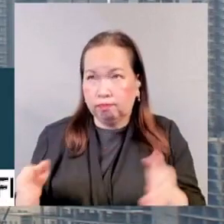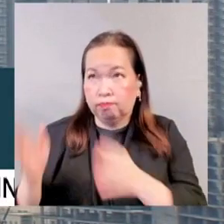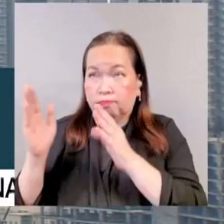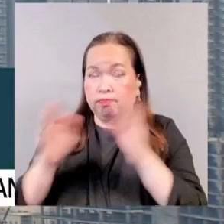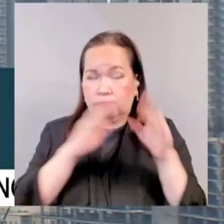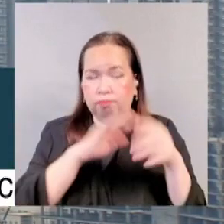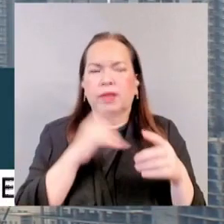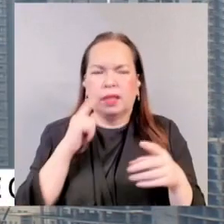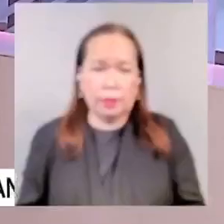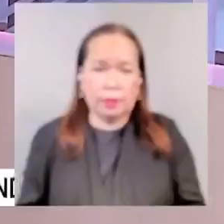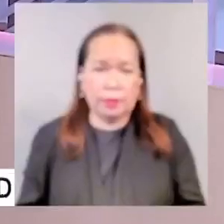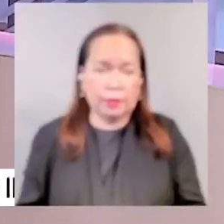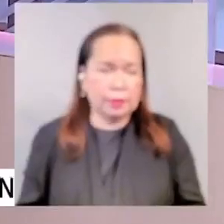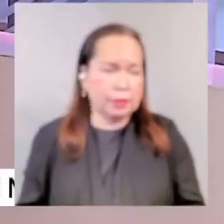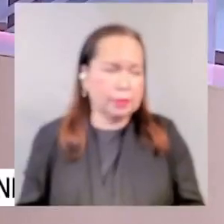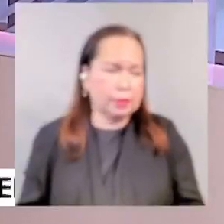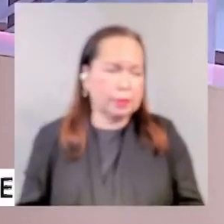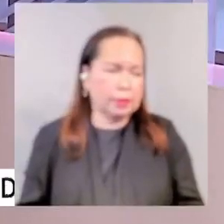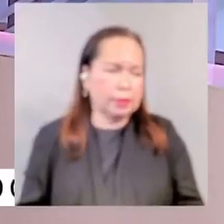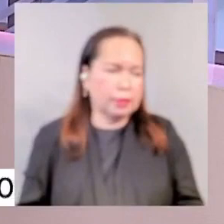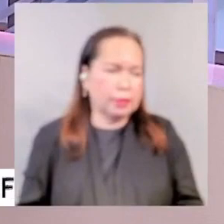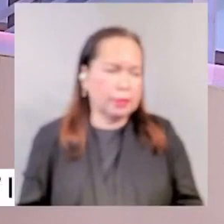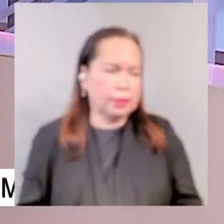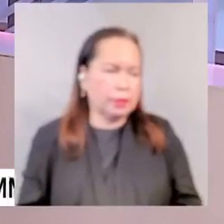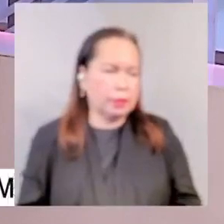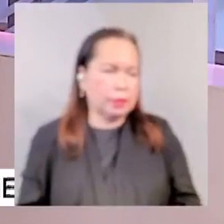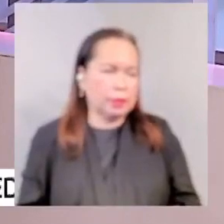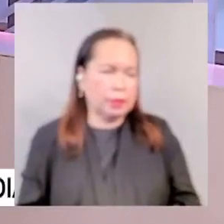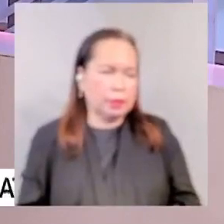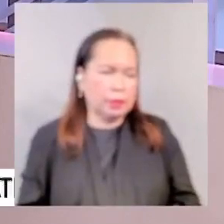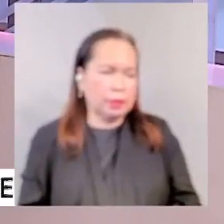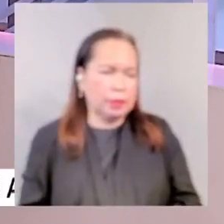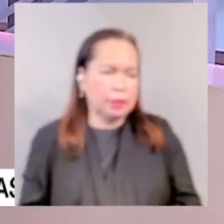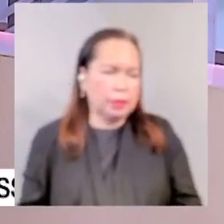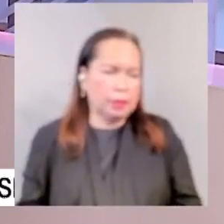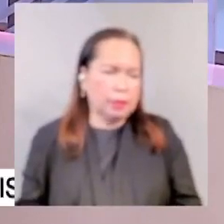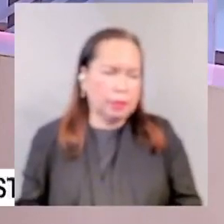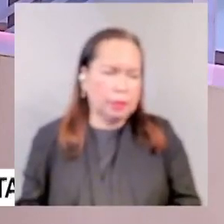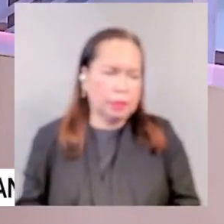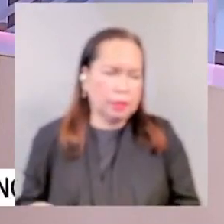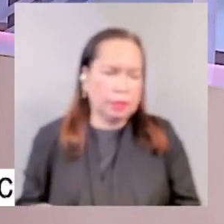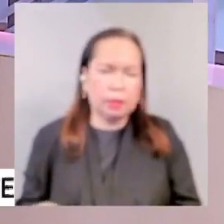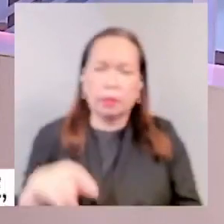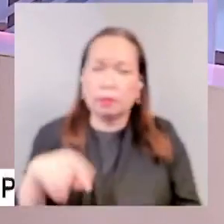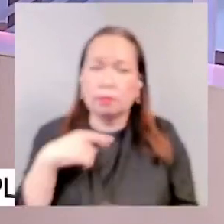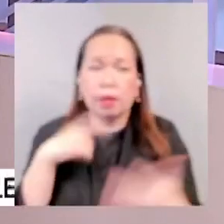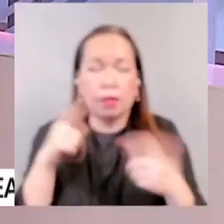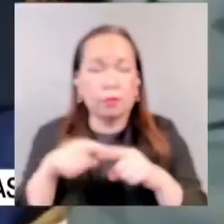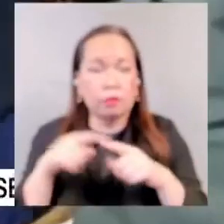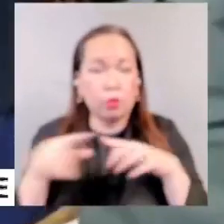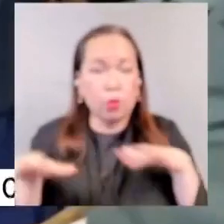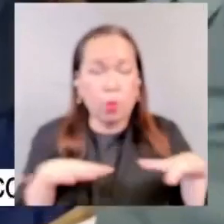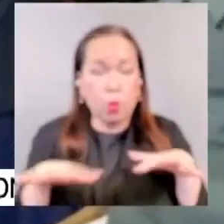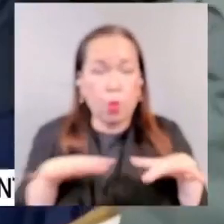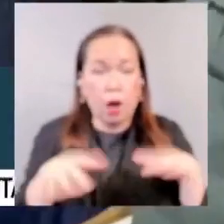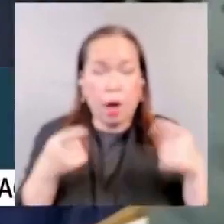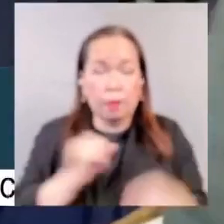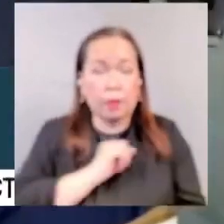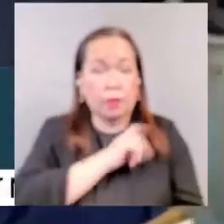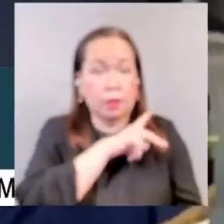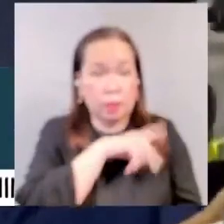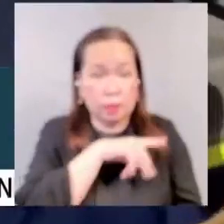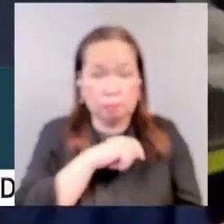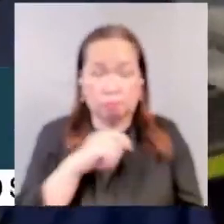to the country's growth. More than 2,400 people have been killed in earthquakes in Afghanistan. The Taliban government said